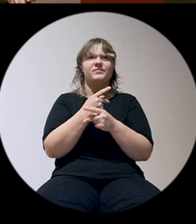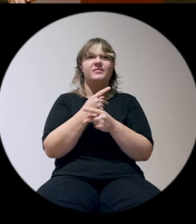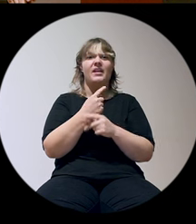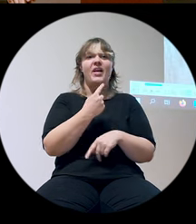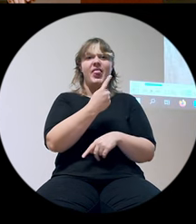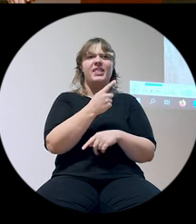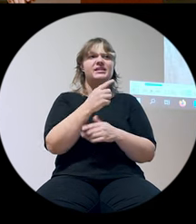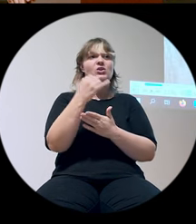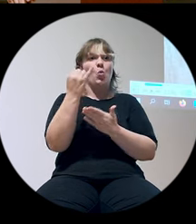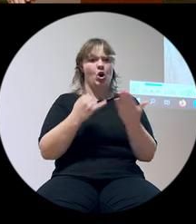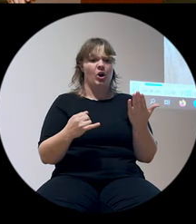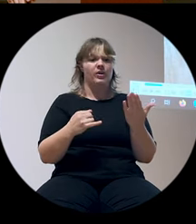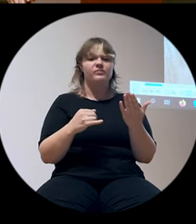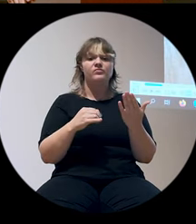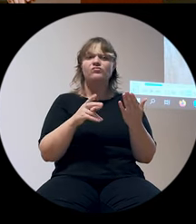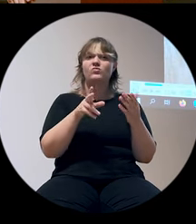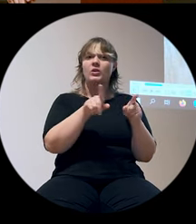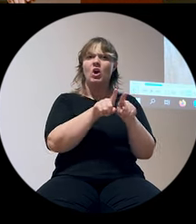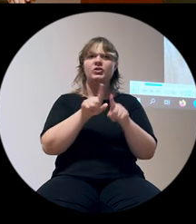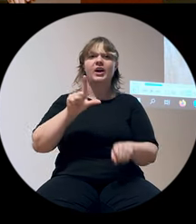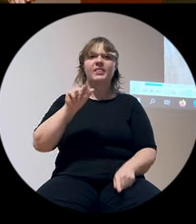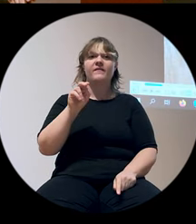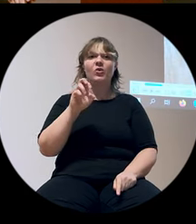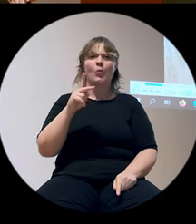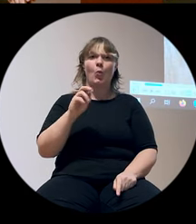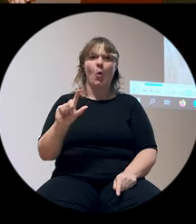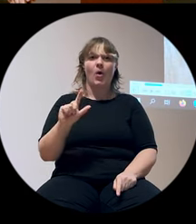This work was also at the Liverpool Biennial.